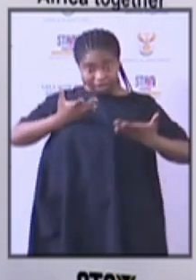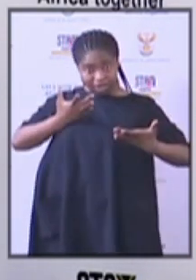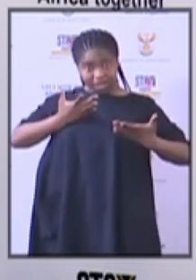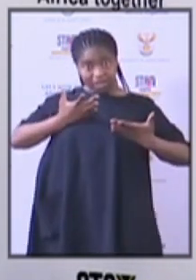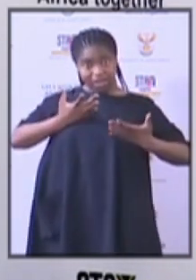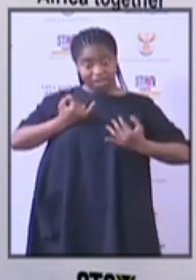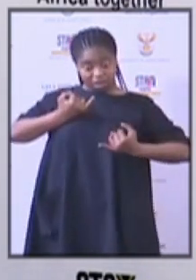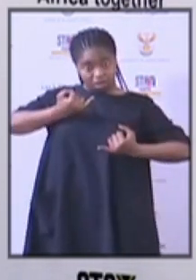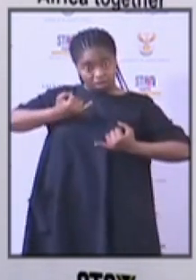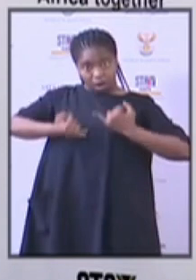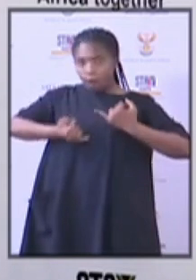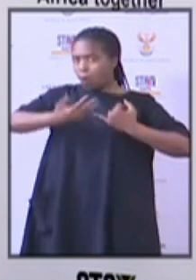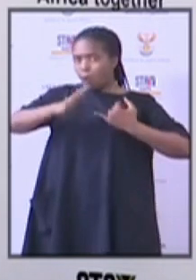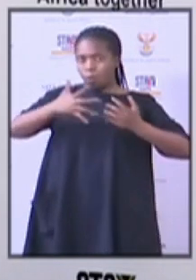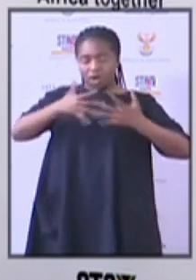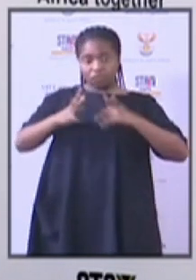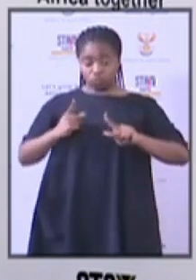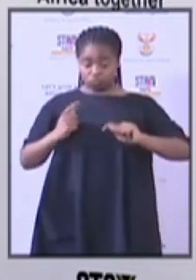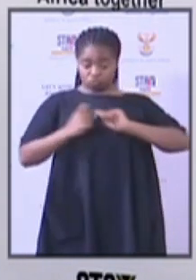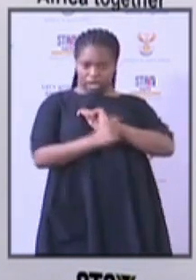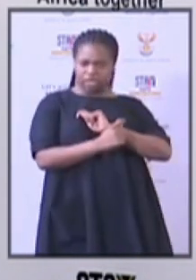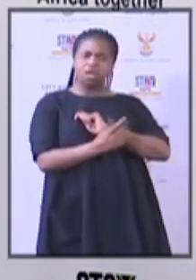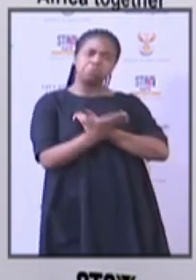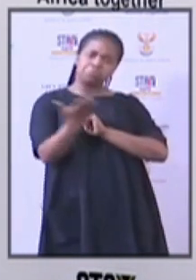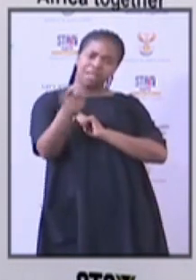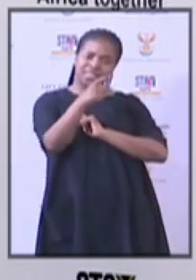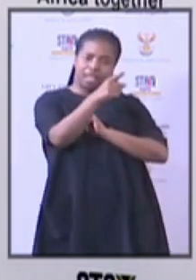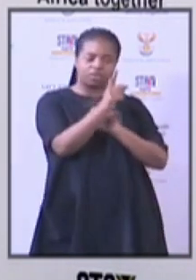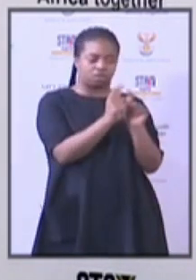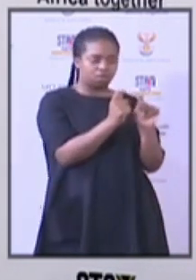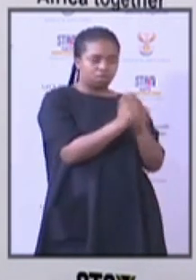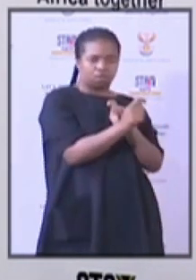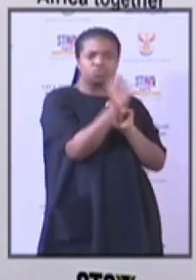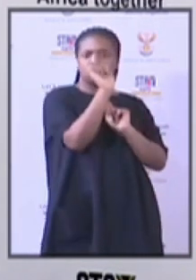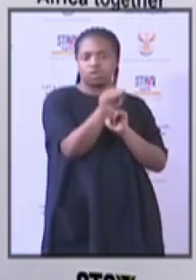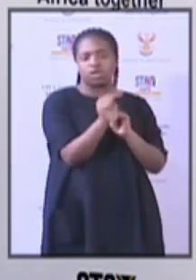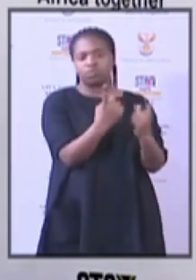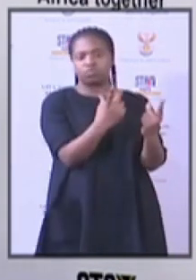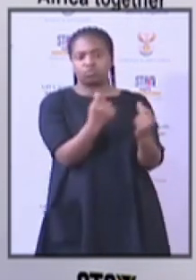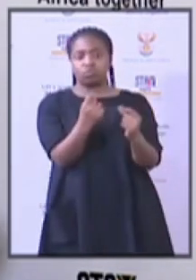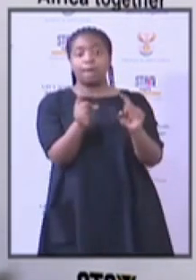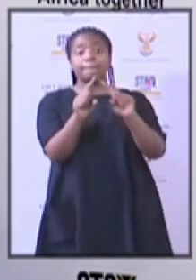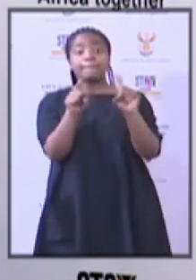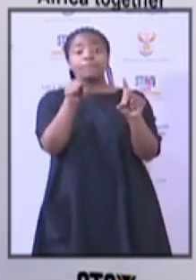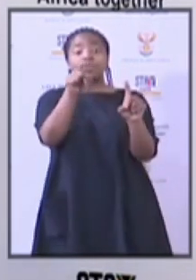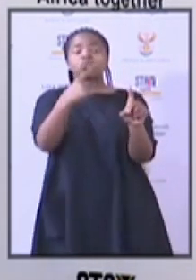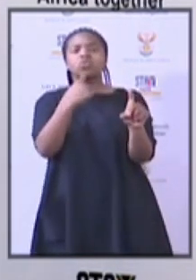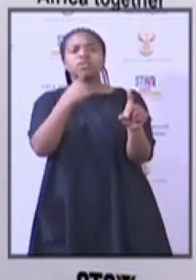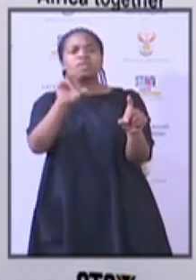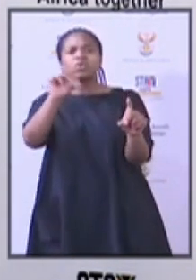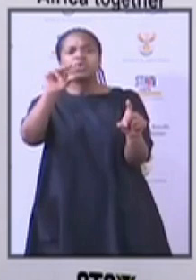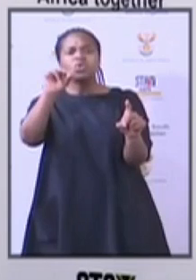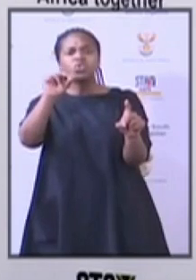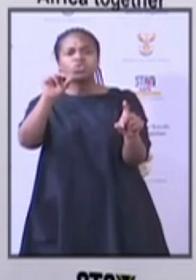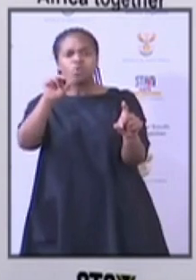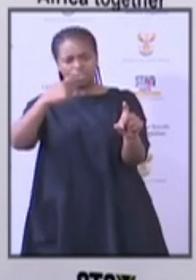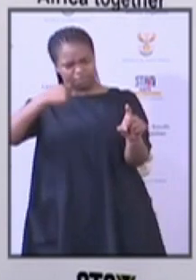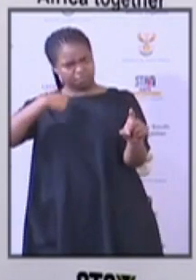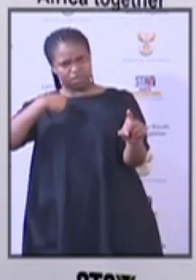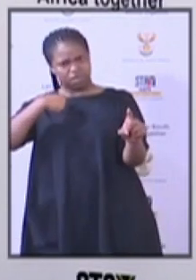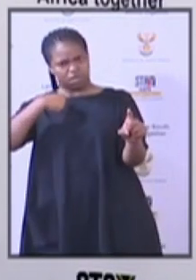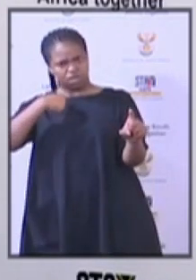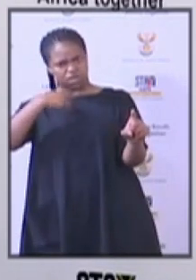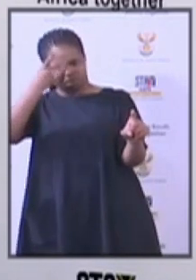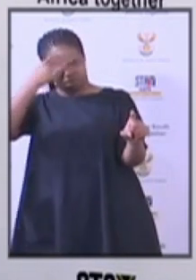gave us, and they say they want to change it. That is an amendment. They are allowed to come. But those who say, no, Home Affairs, I didn't give you